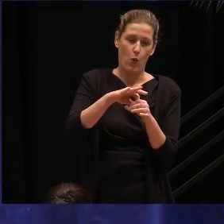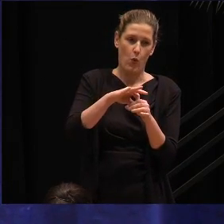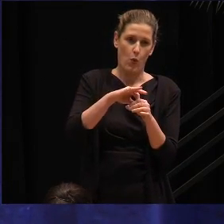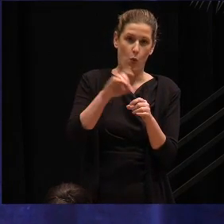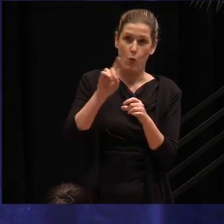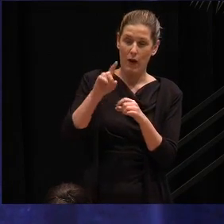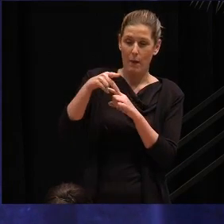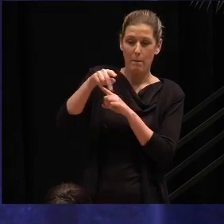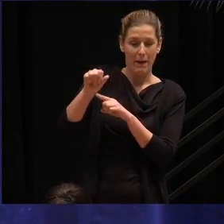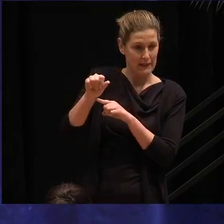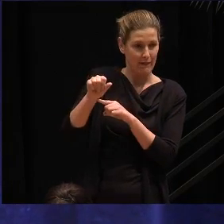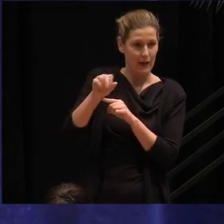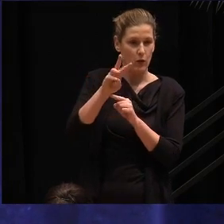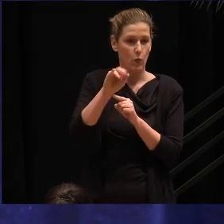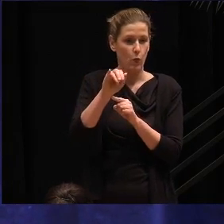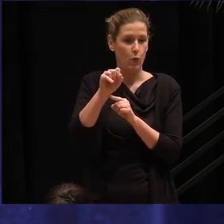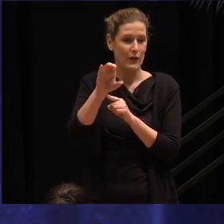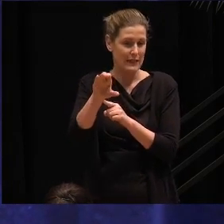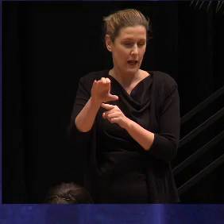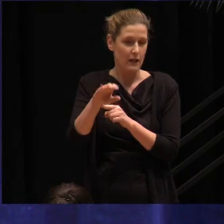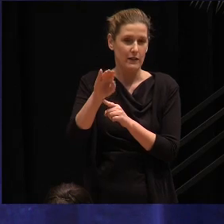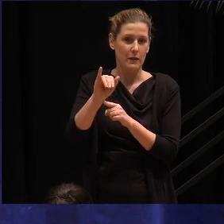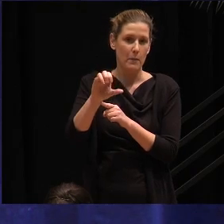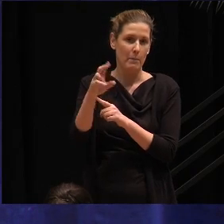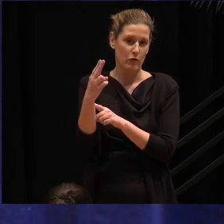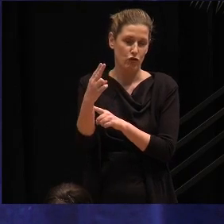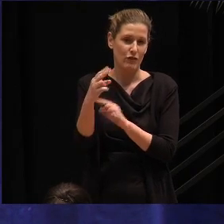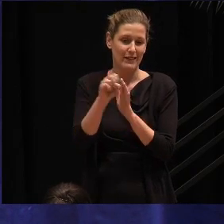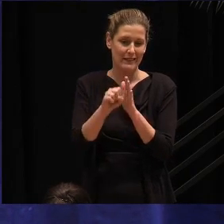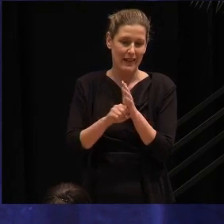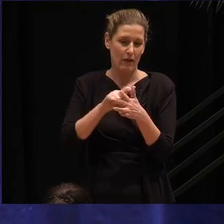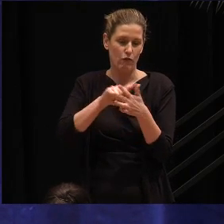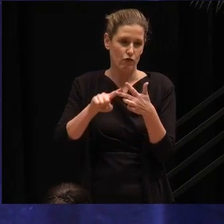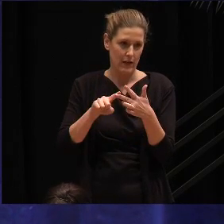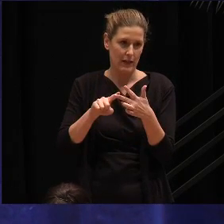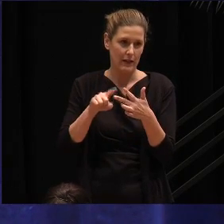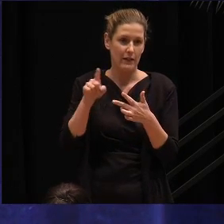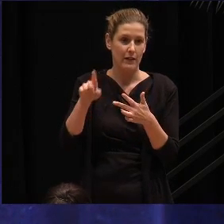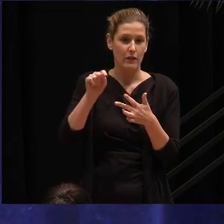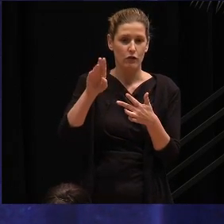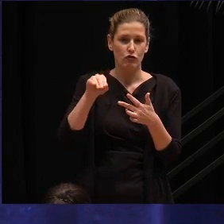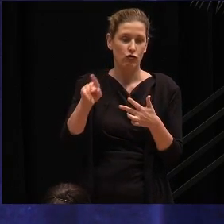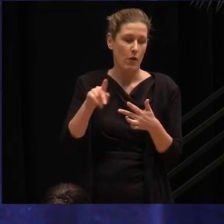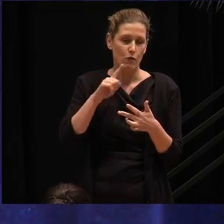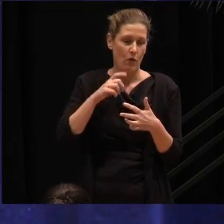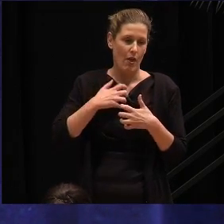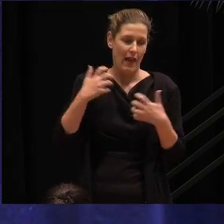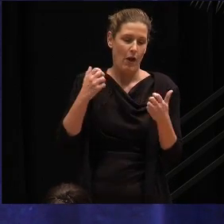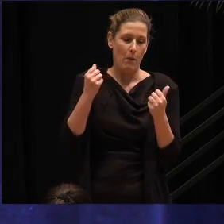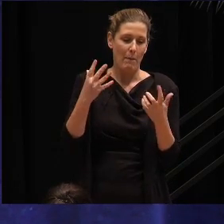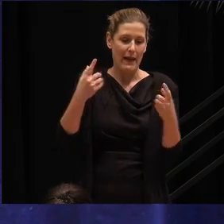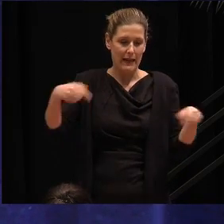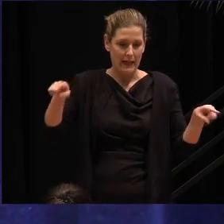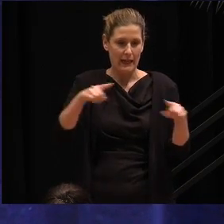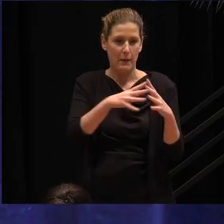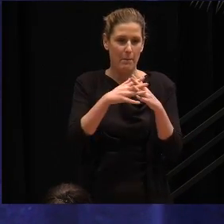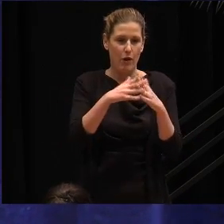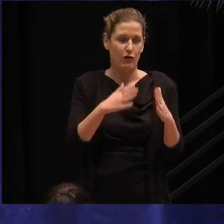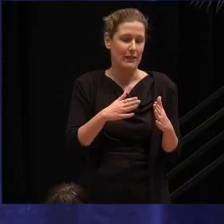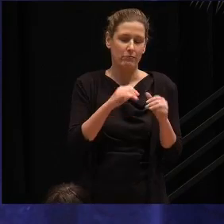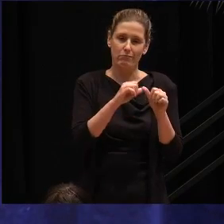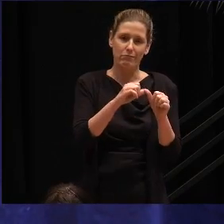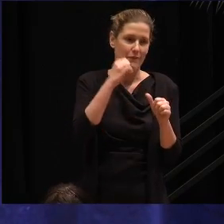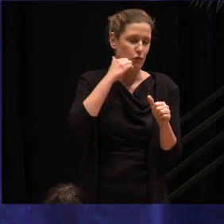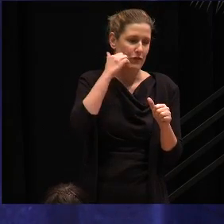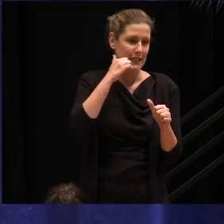Pennsylvania, Wisconsin, and Michigan. President Trump has outraged many Americans on an ongoing